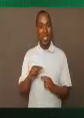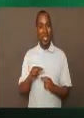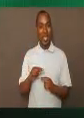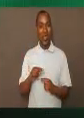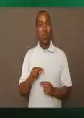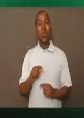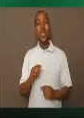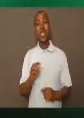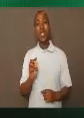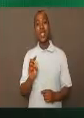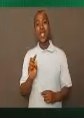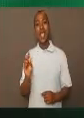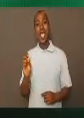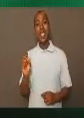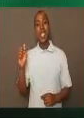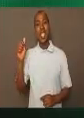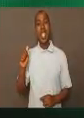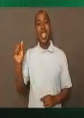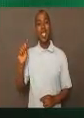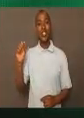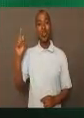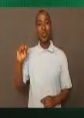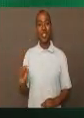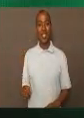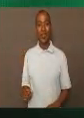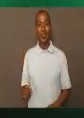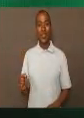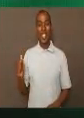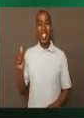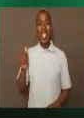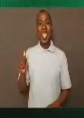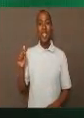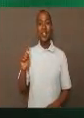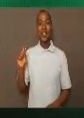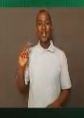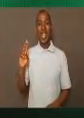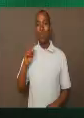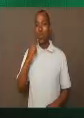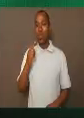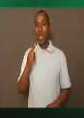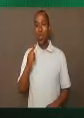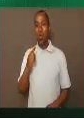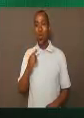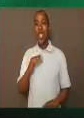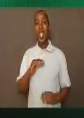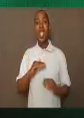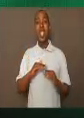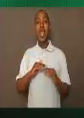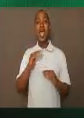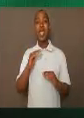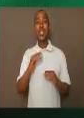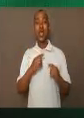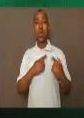right atrium. The atria, which is the plural form of atrium, are